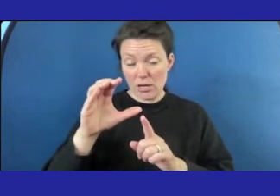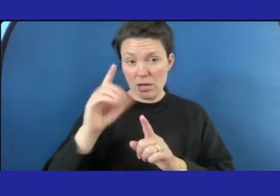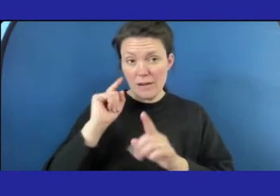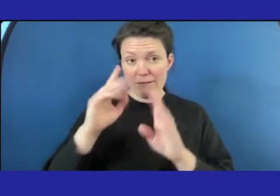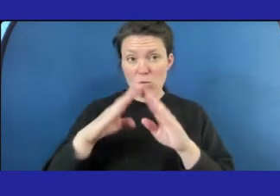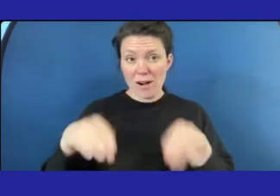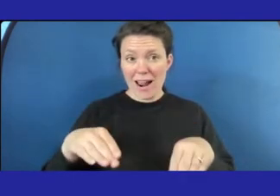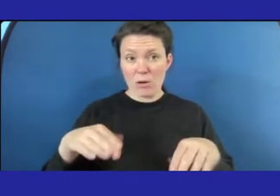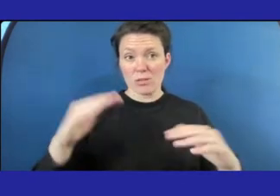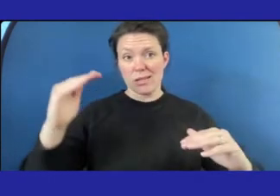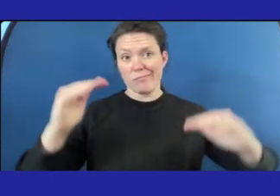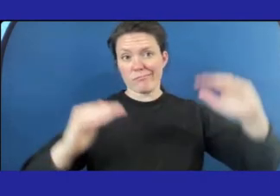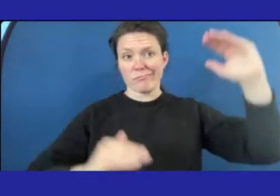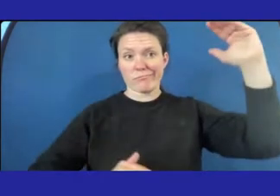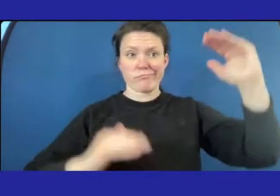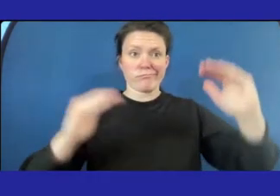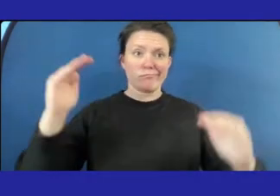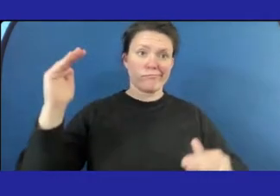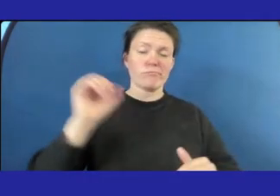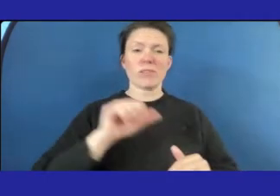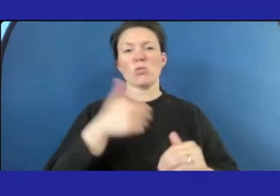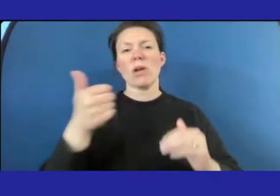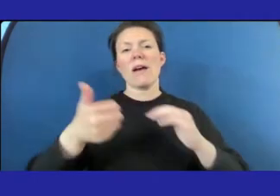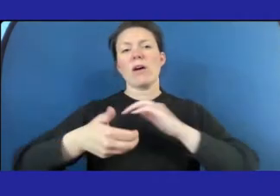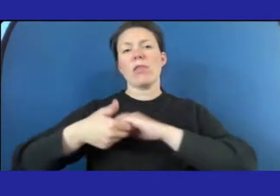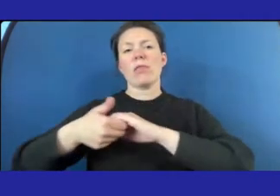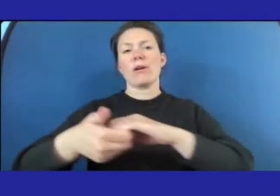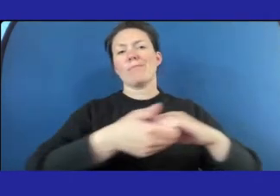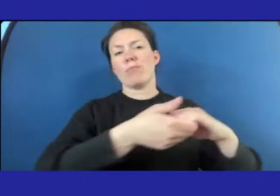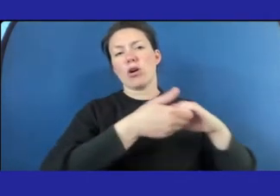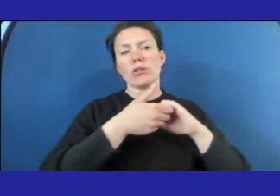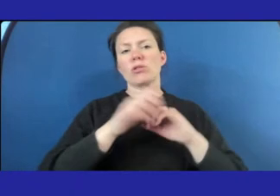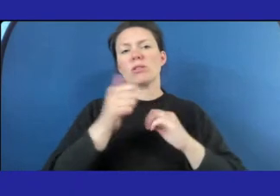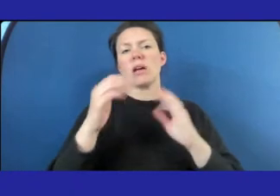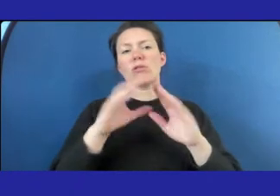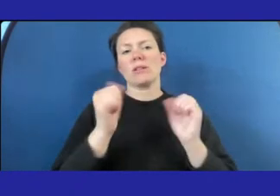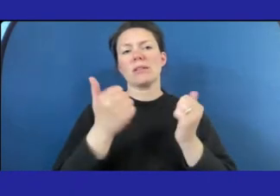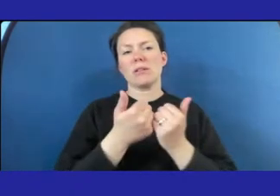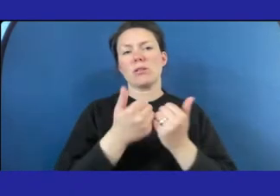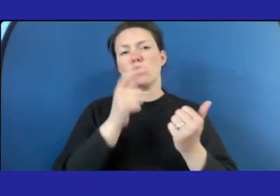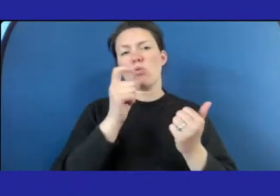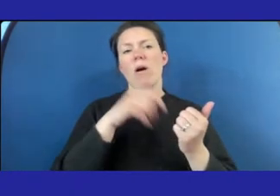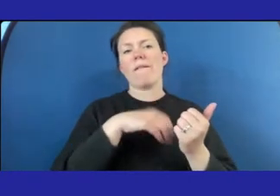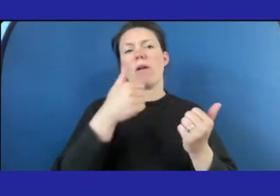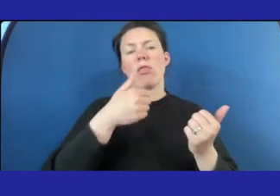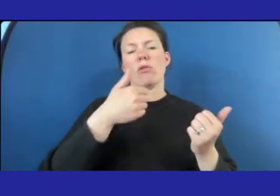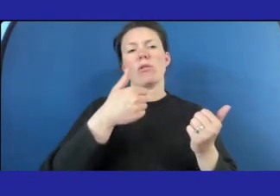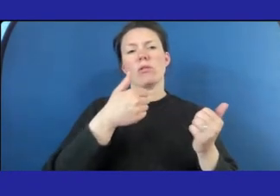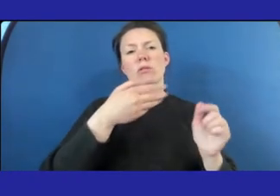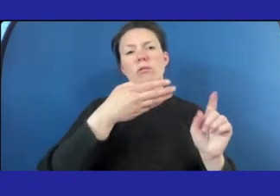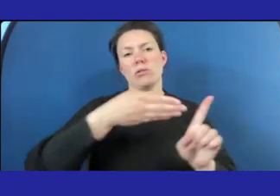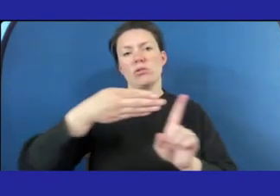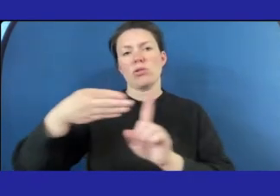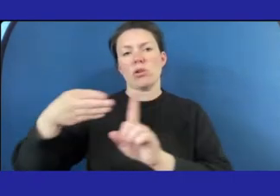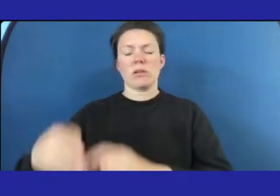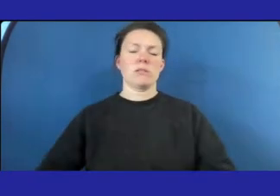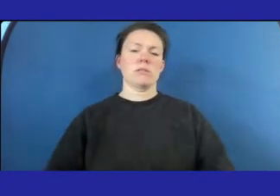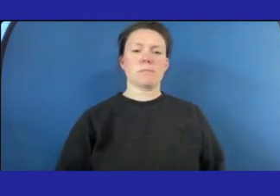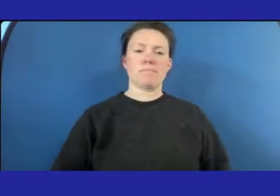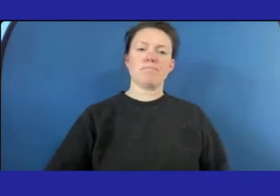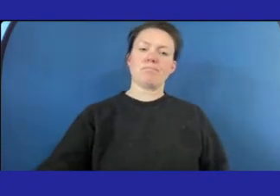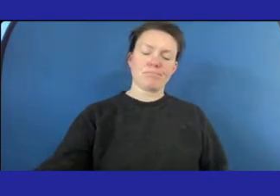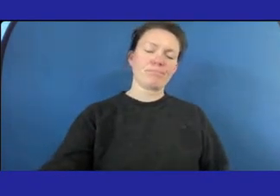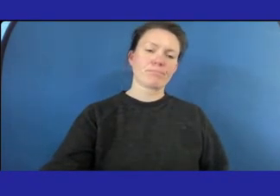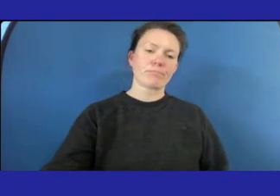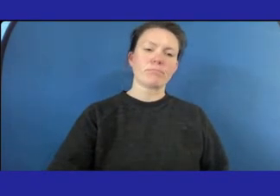the scale of the investment is different because we have other partners around the city agencies who are focused on it as well. So it will be, you know, layers down. Okay, thank